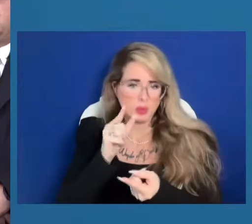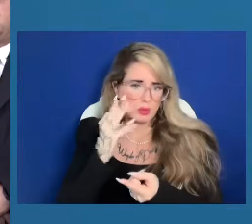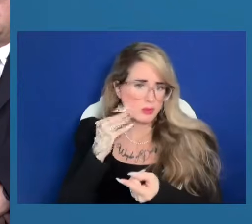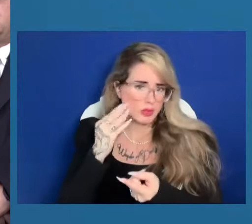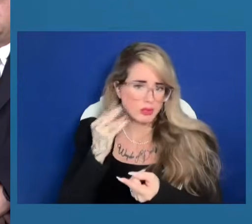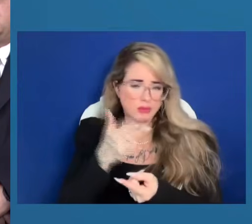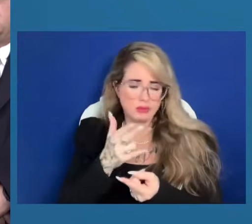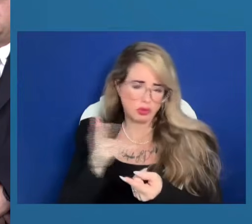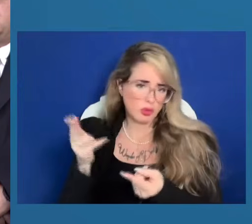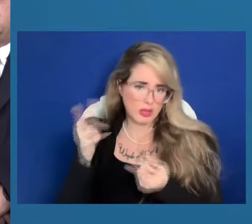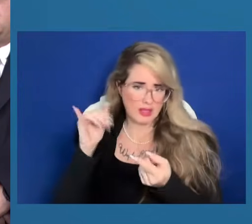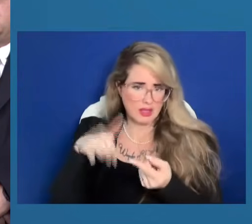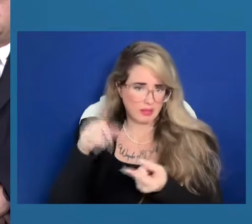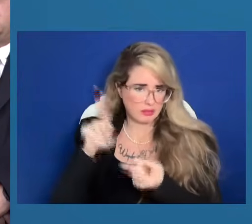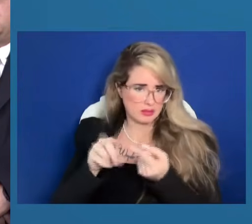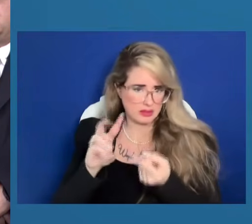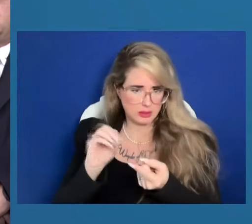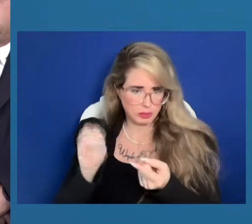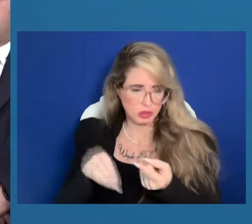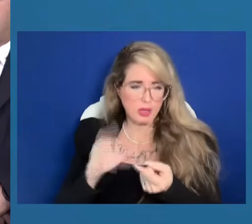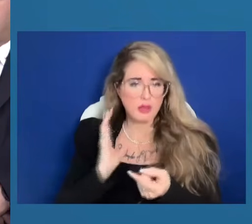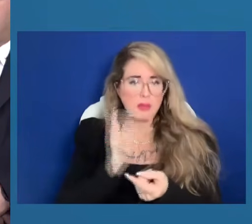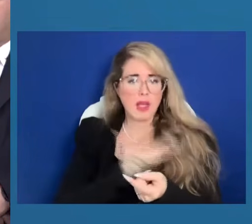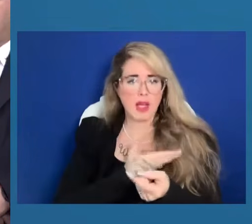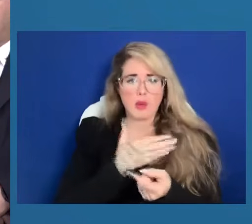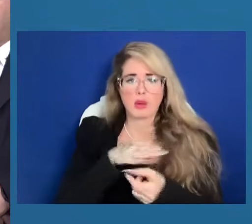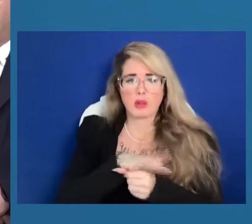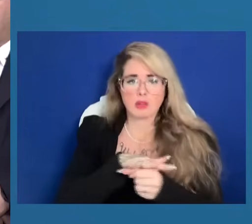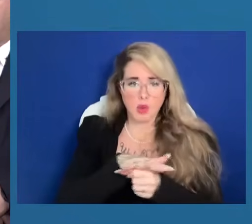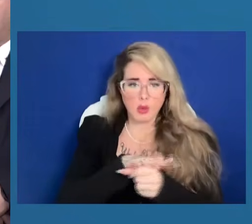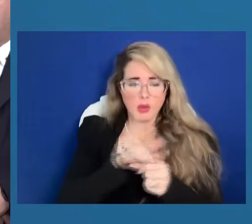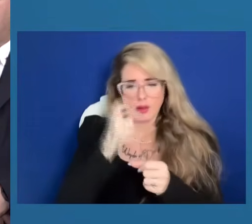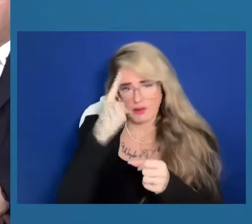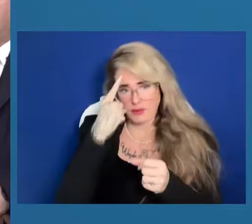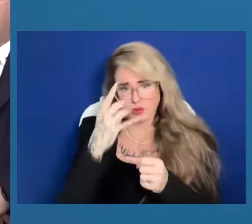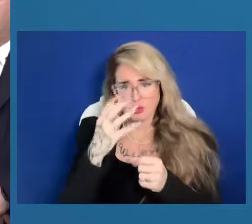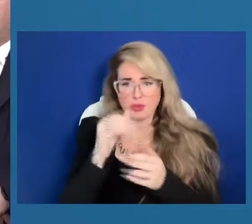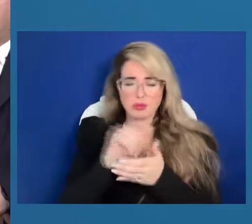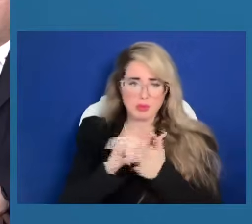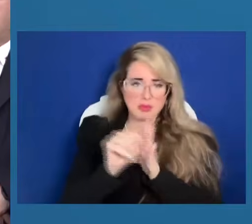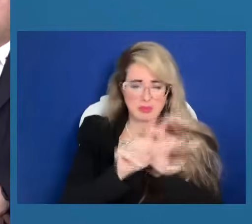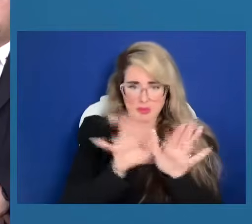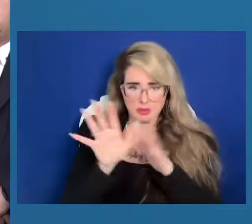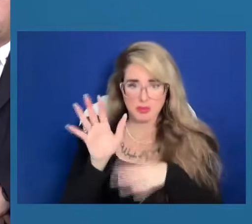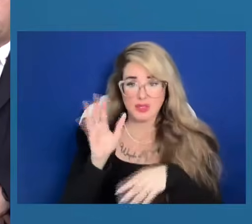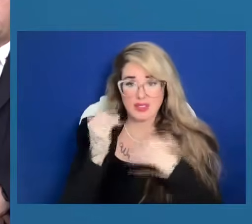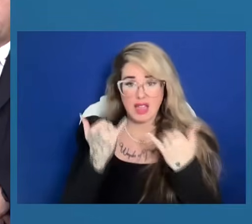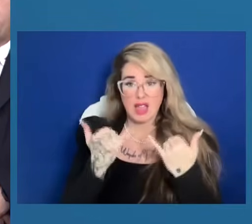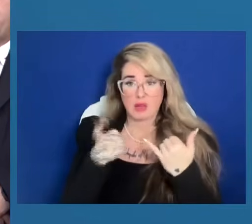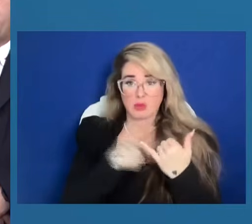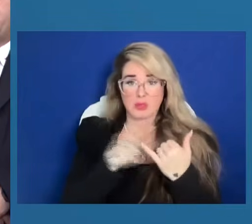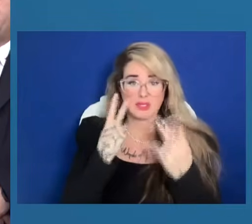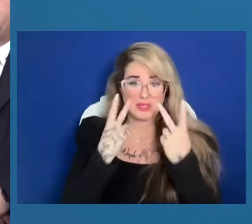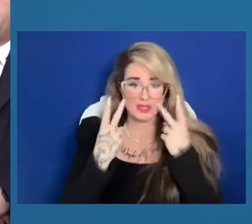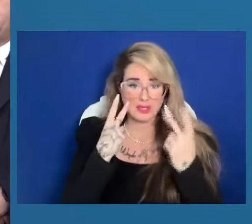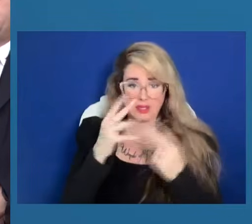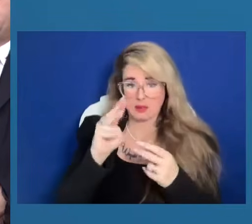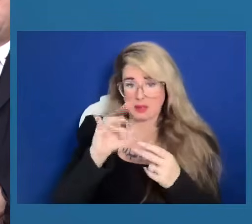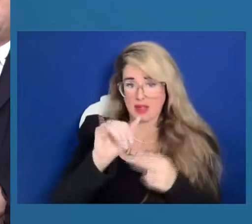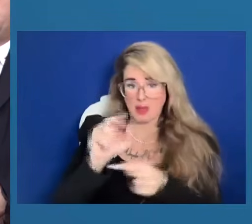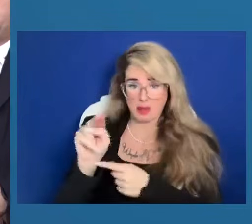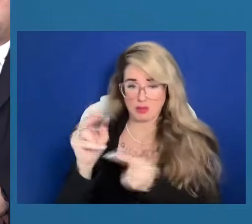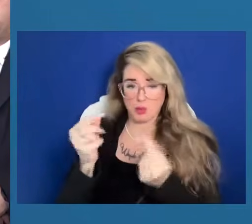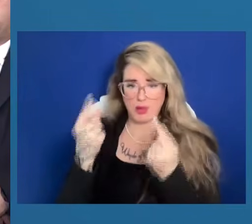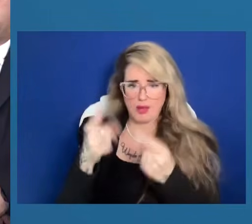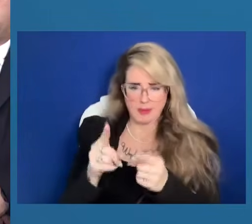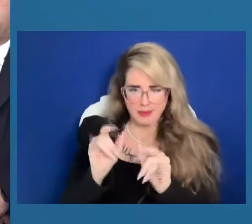while governor of our state and local partners have made tremendous progress here in New York, recent events that we've seen in Minneapolis have underscored why we are